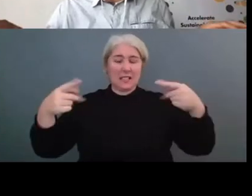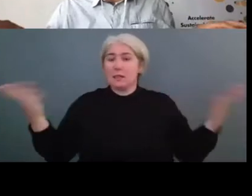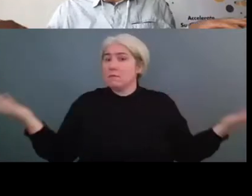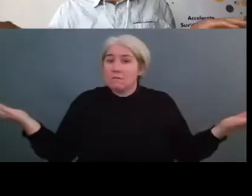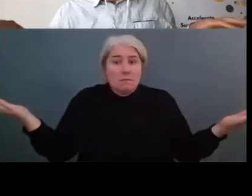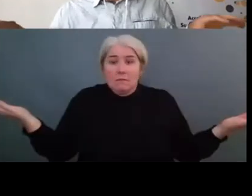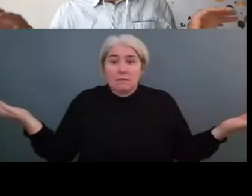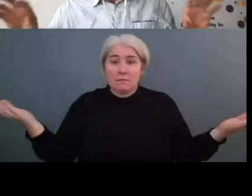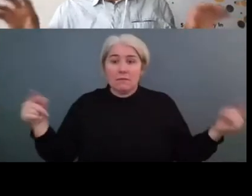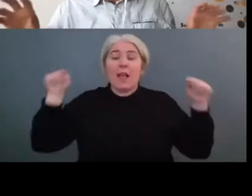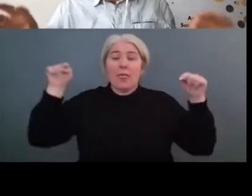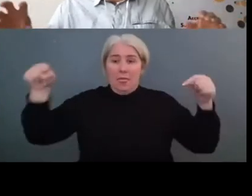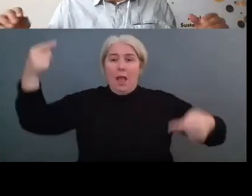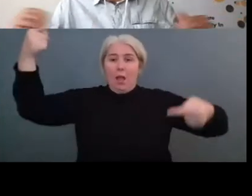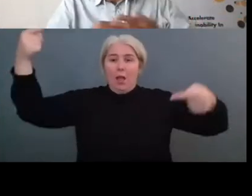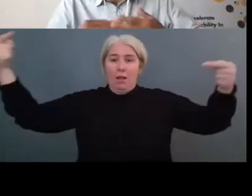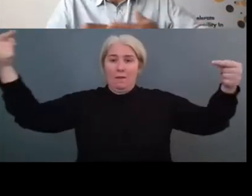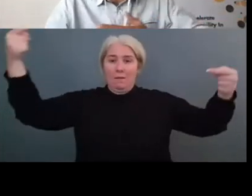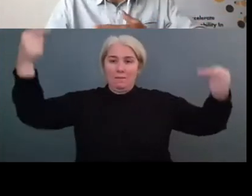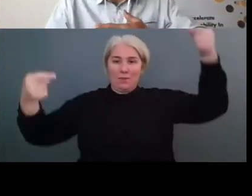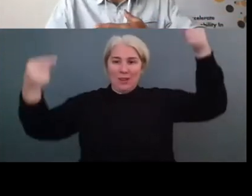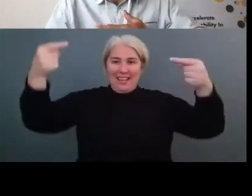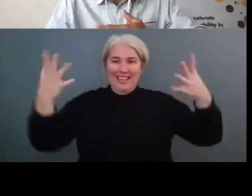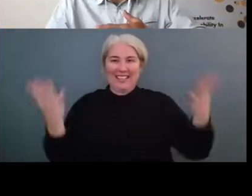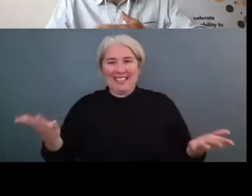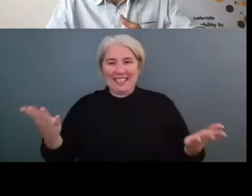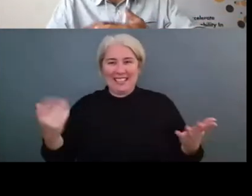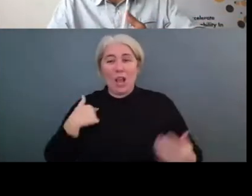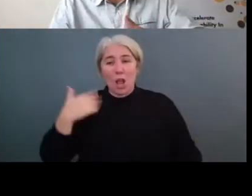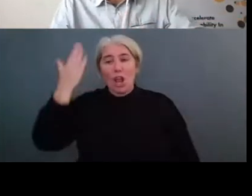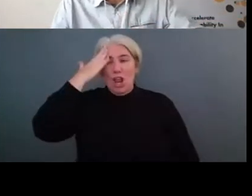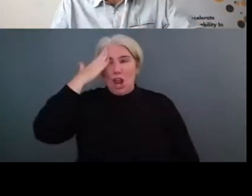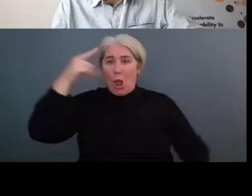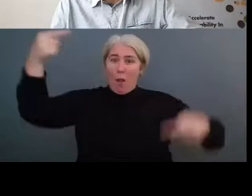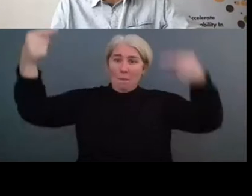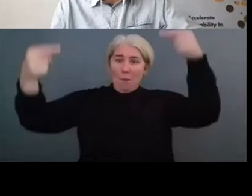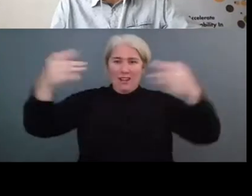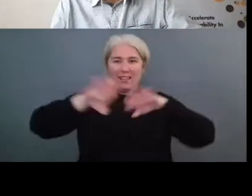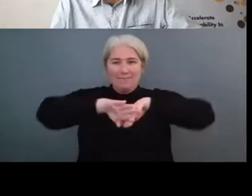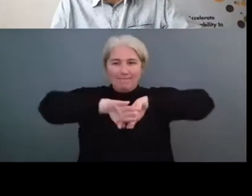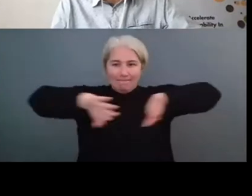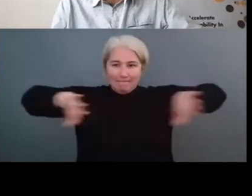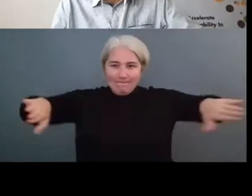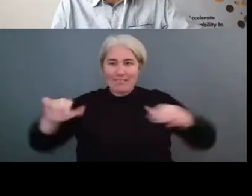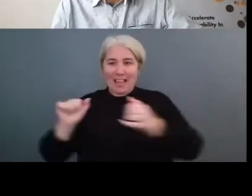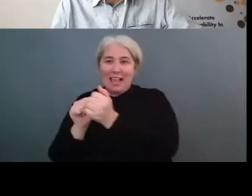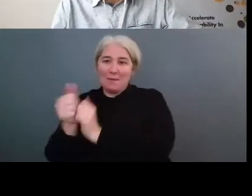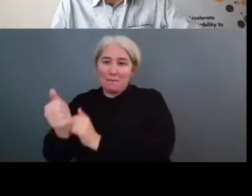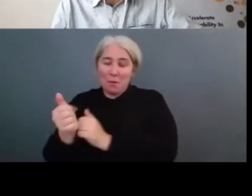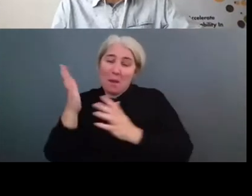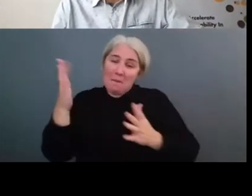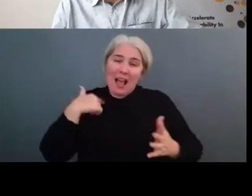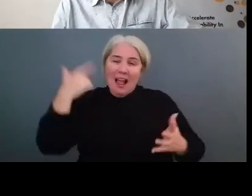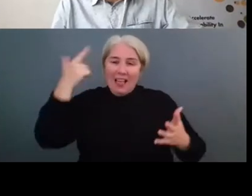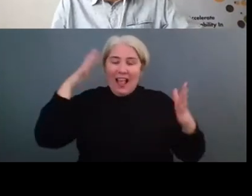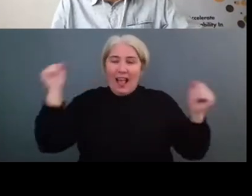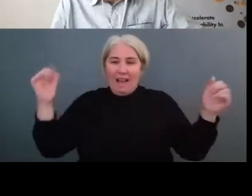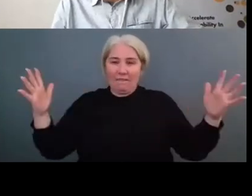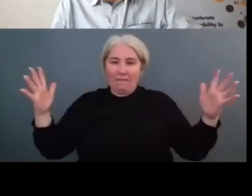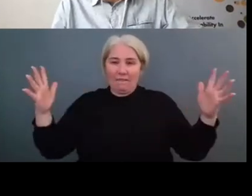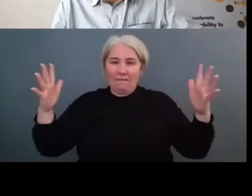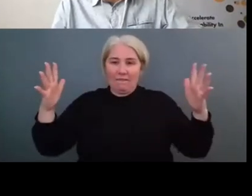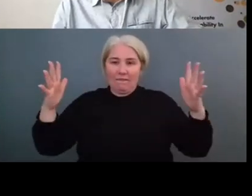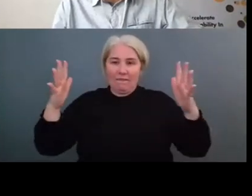that are probably not connected as they should. So there's definitely stuff that should be considered. But it is